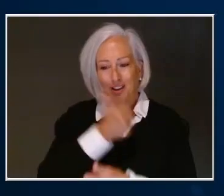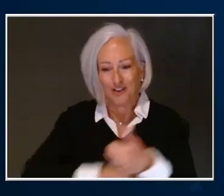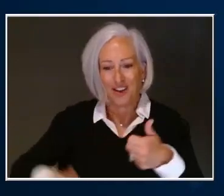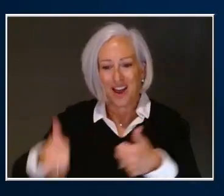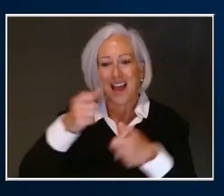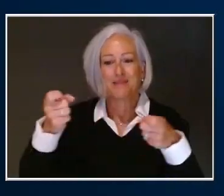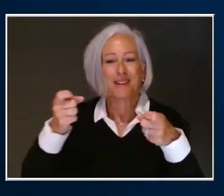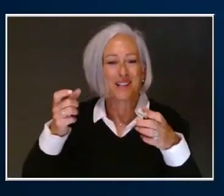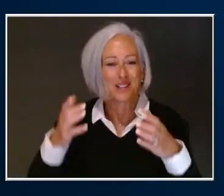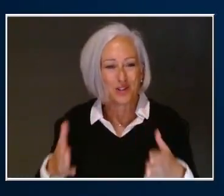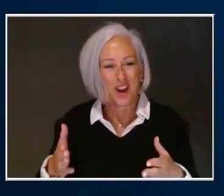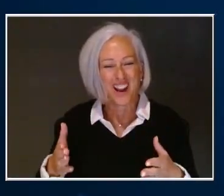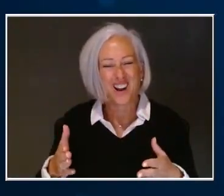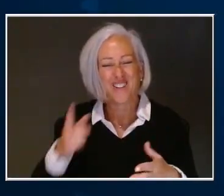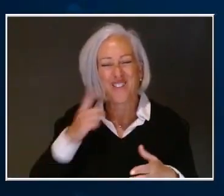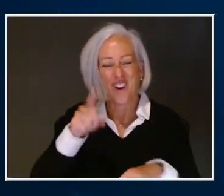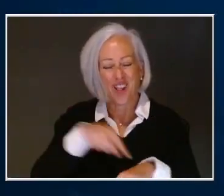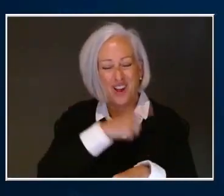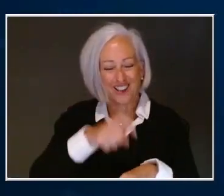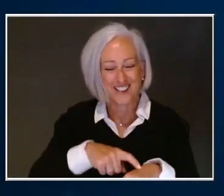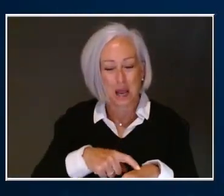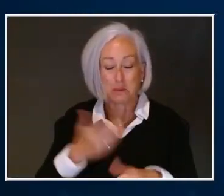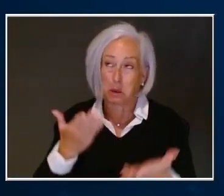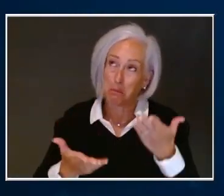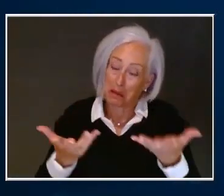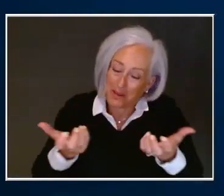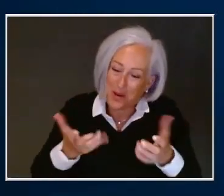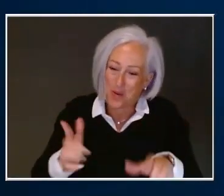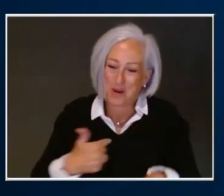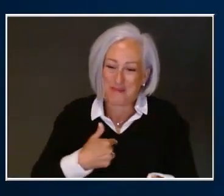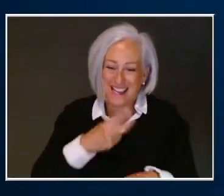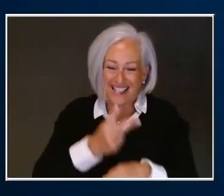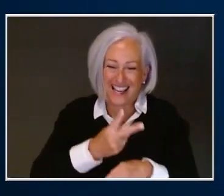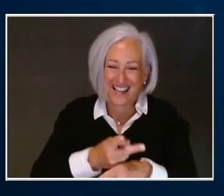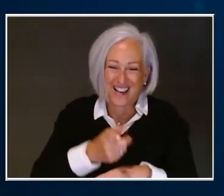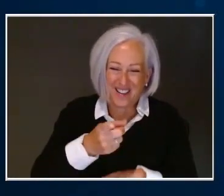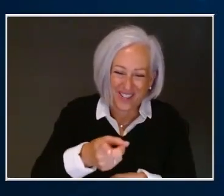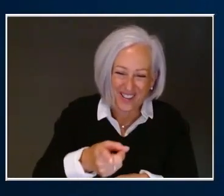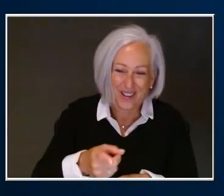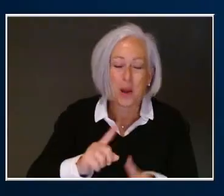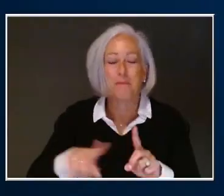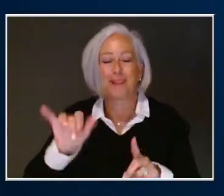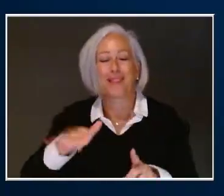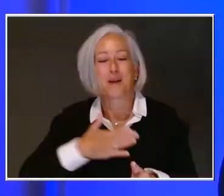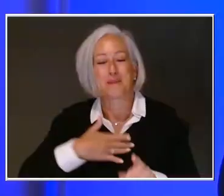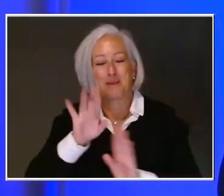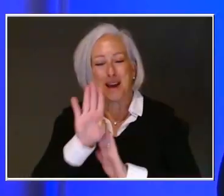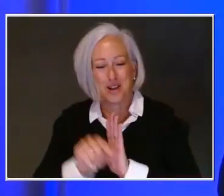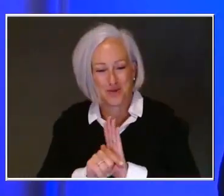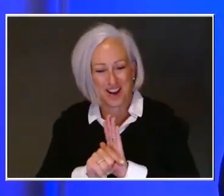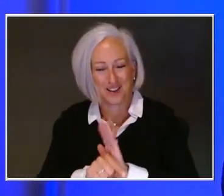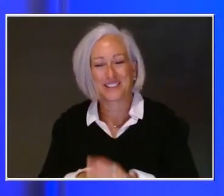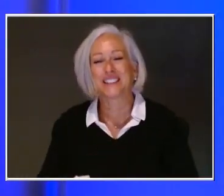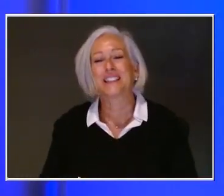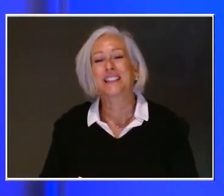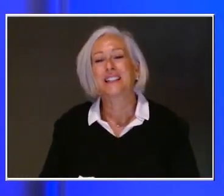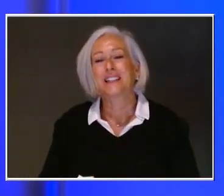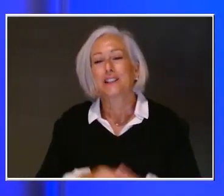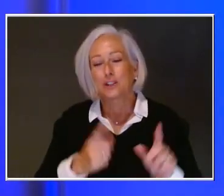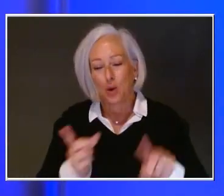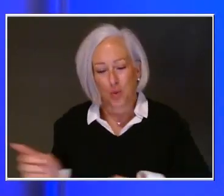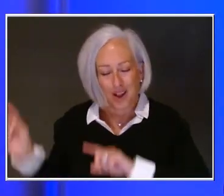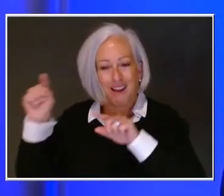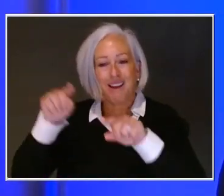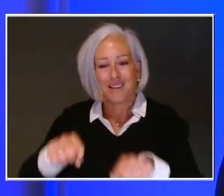me to take care of you right now, but that's my background. Coming and seeing the excellence not only of the